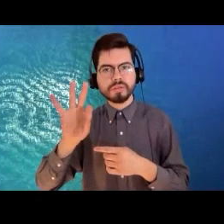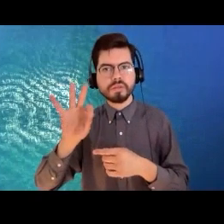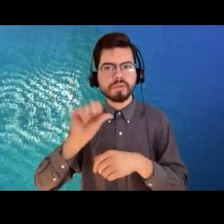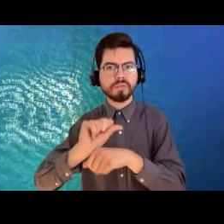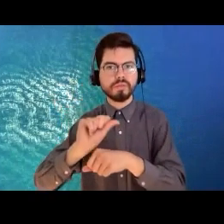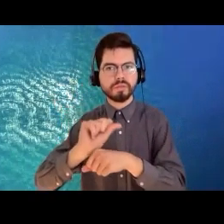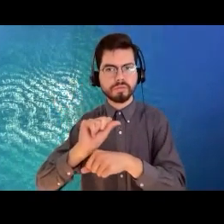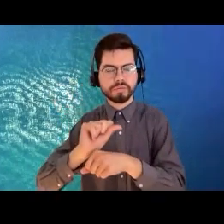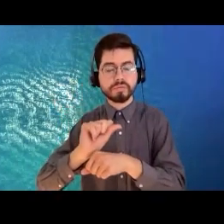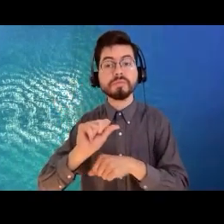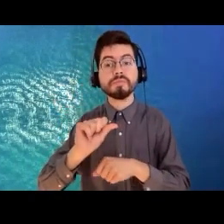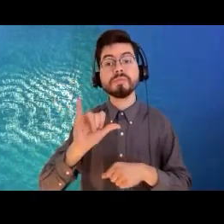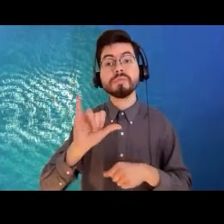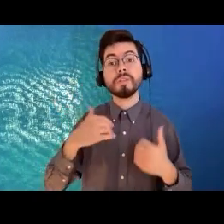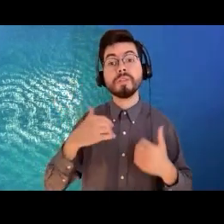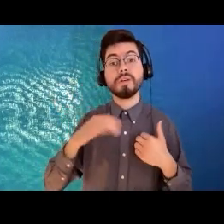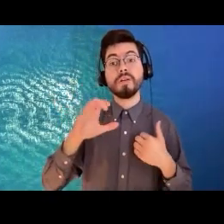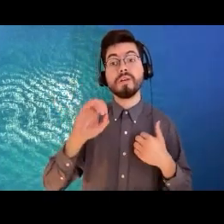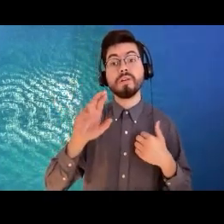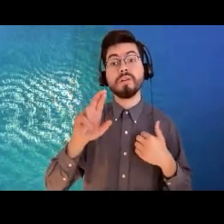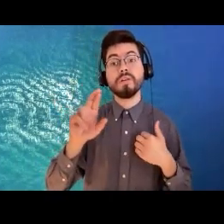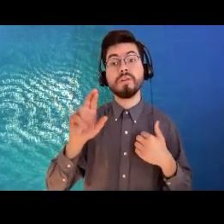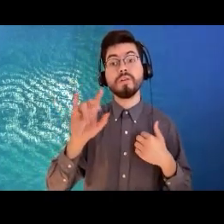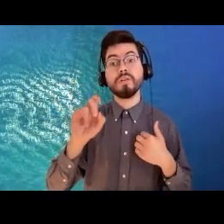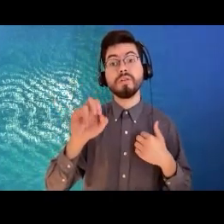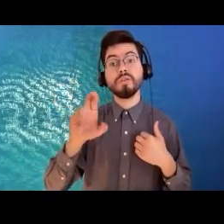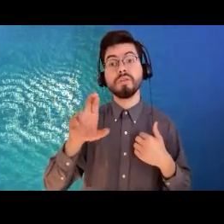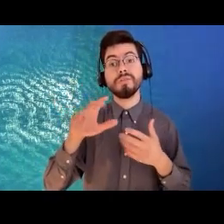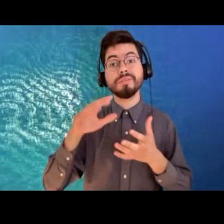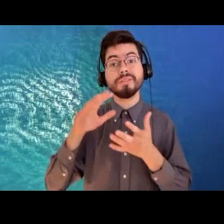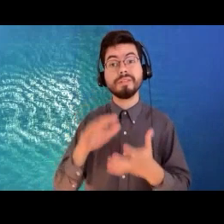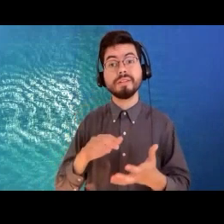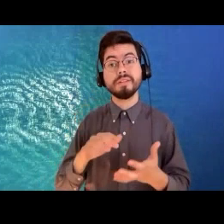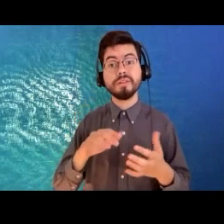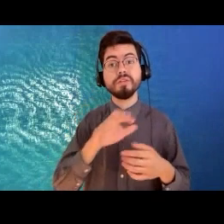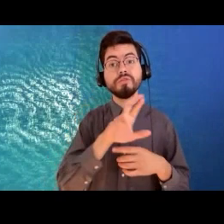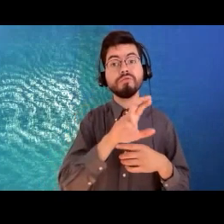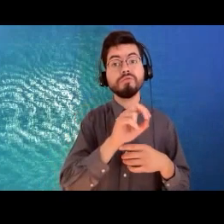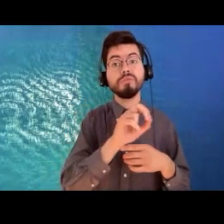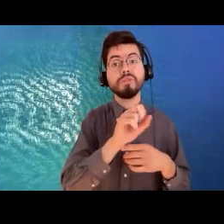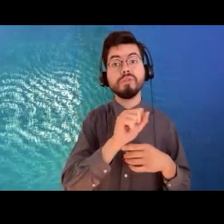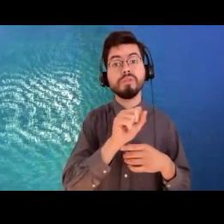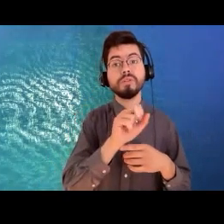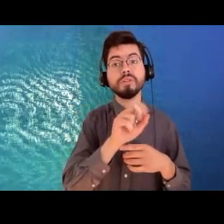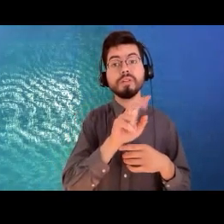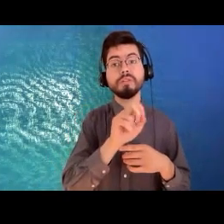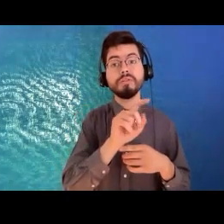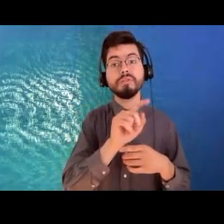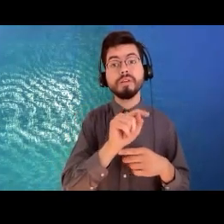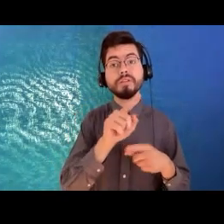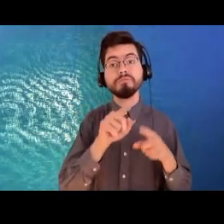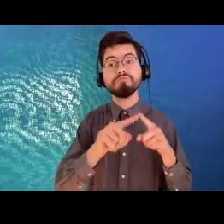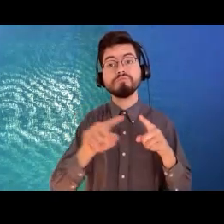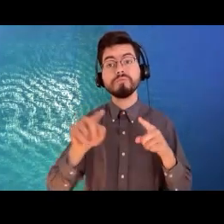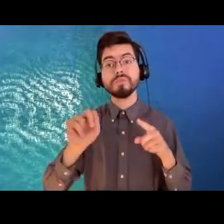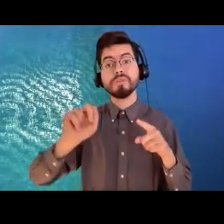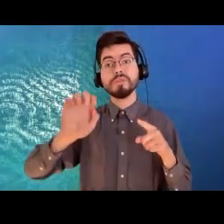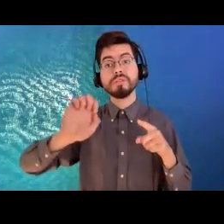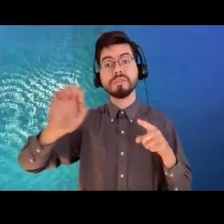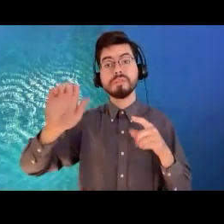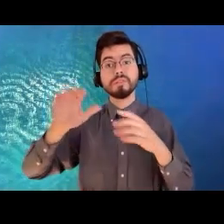that entire corridor from Roosevelt all the way to the Northeast Entrance. We're looking at widening that road to the park's